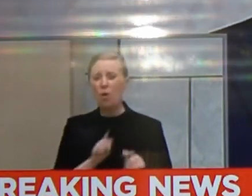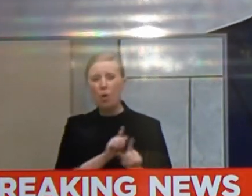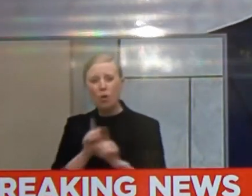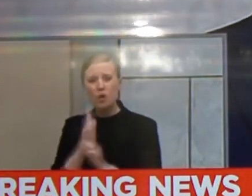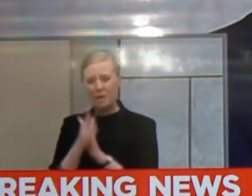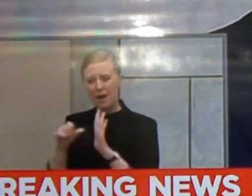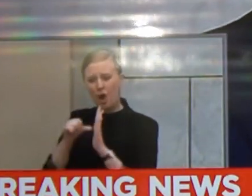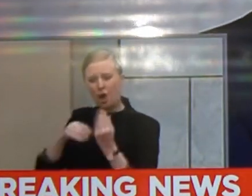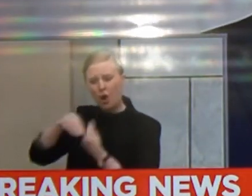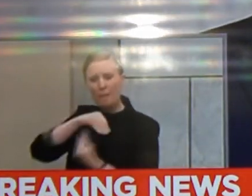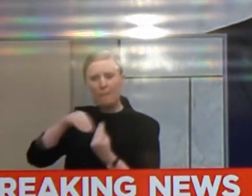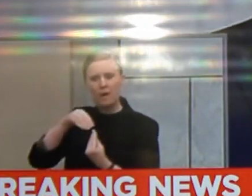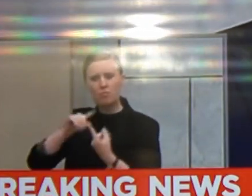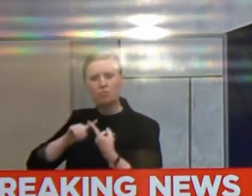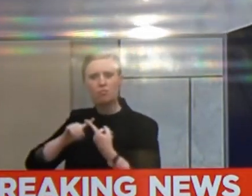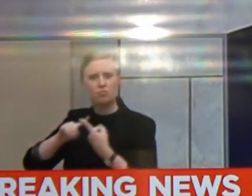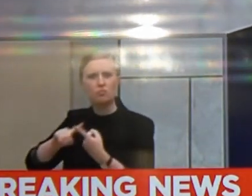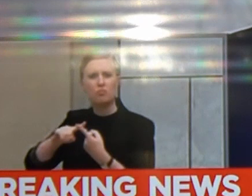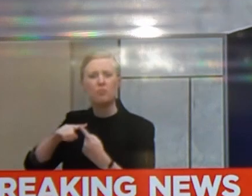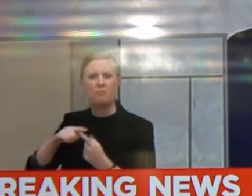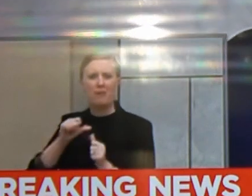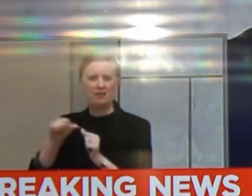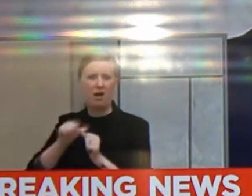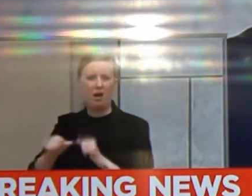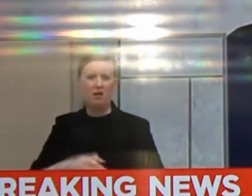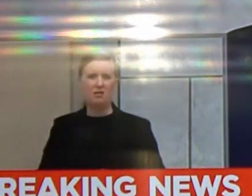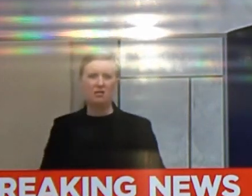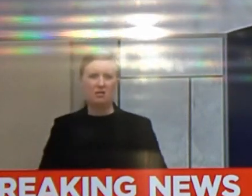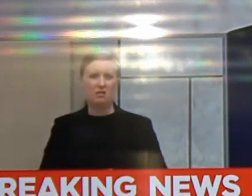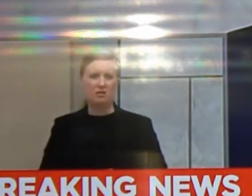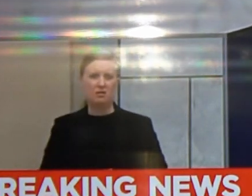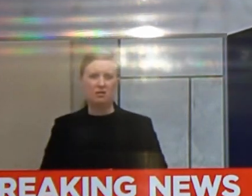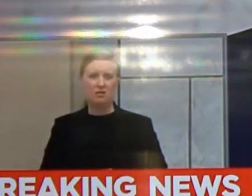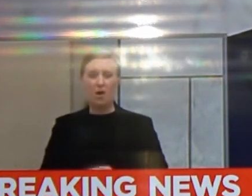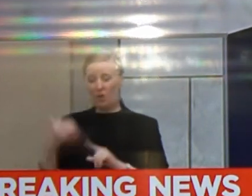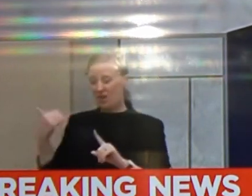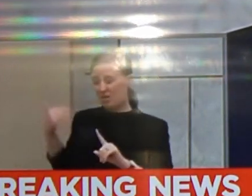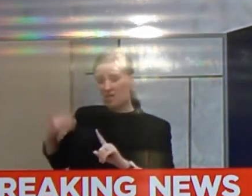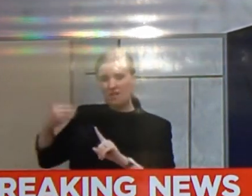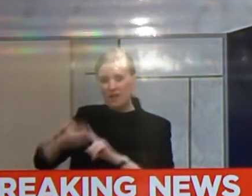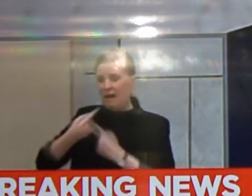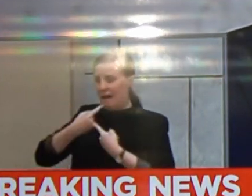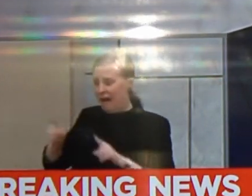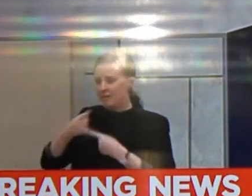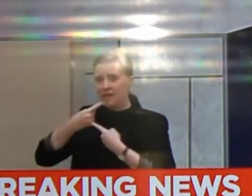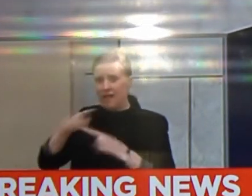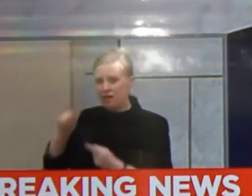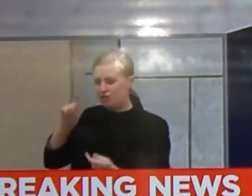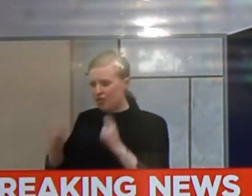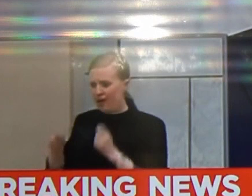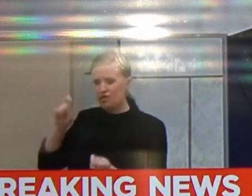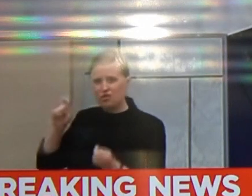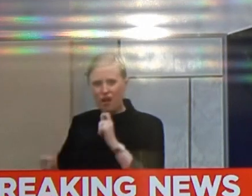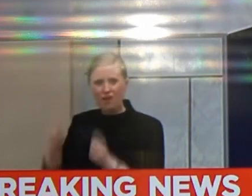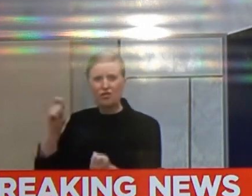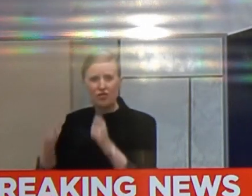work that has had to be done to put in all the measures and arrangements we have done over the last several weeks. $200 billion